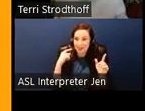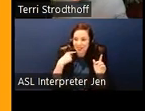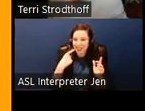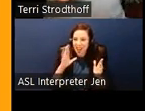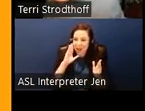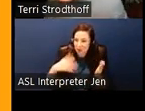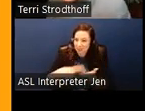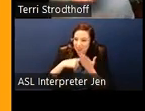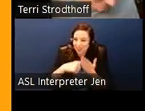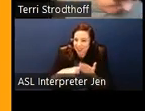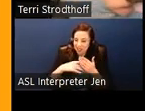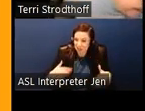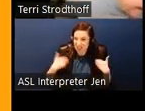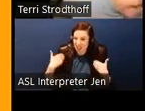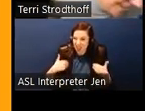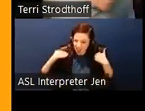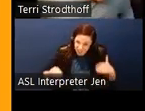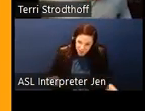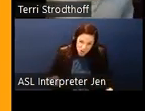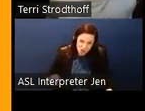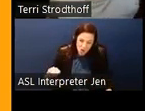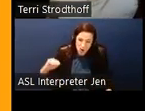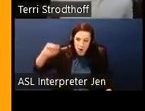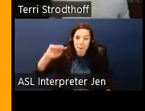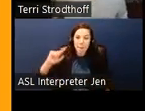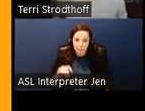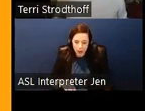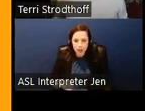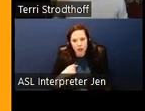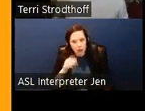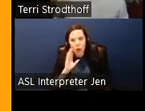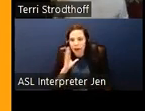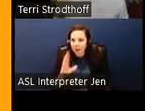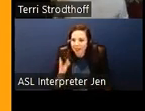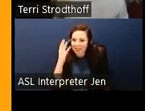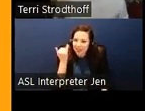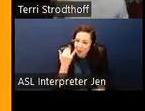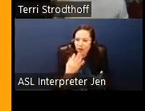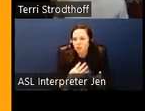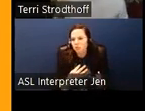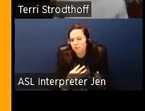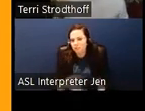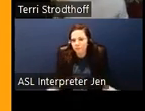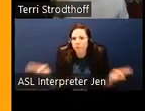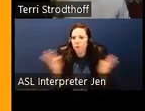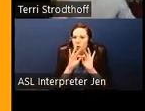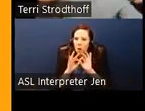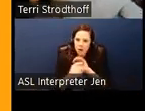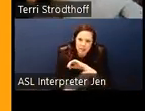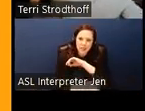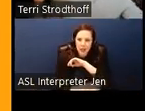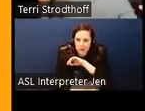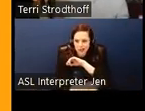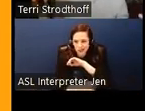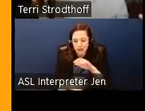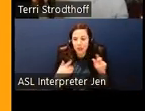going to do that because it's so easy and it's so tempting to not do that, because we can